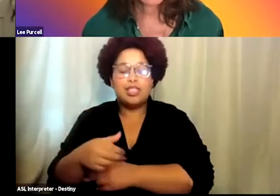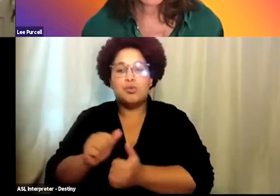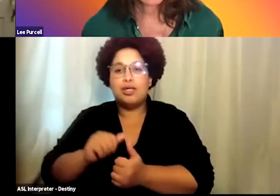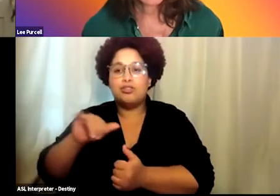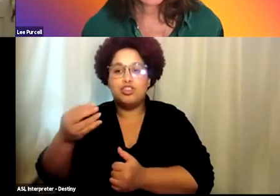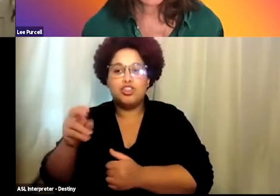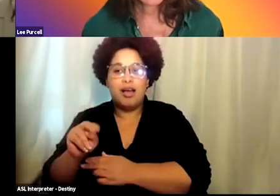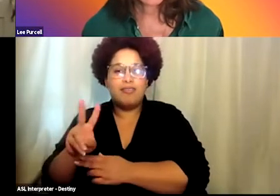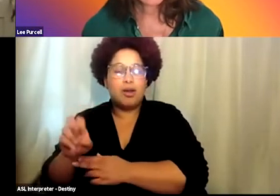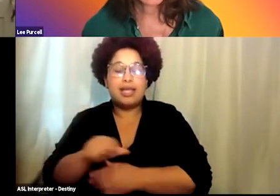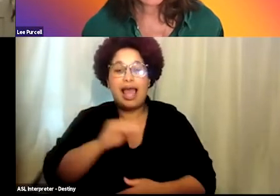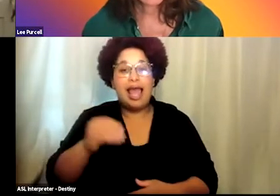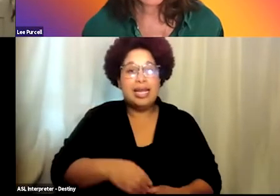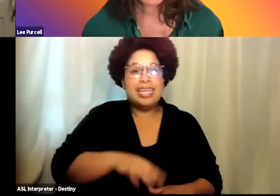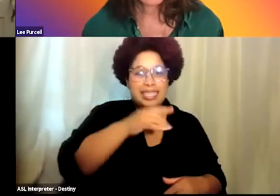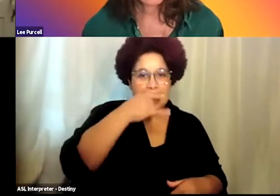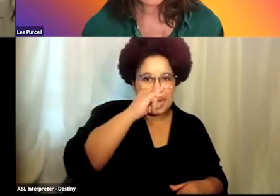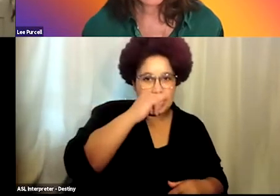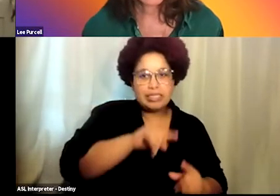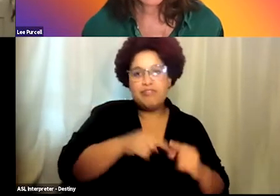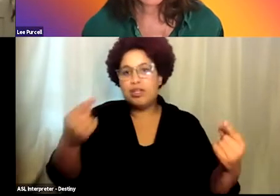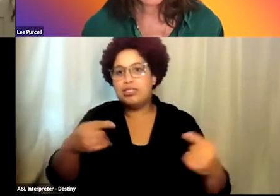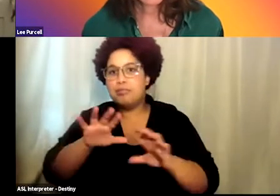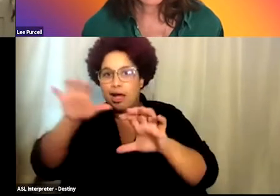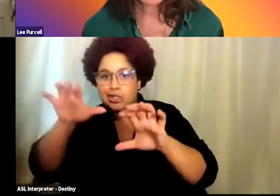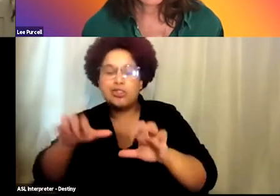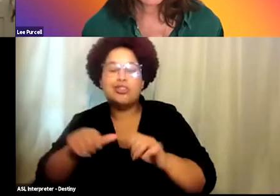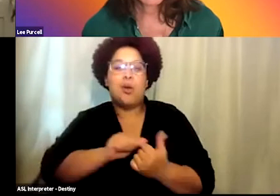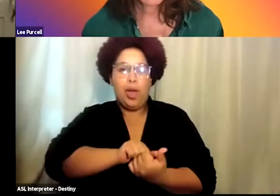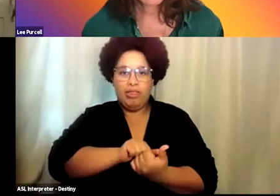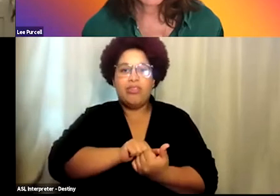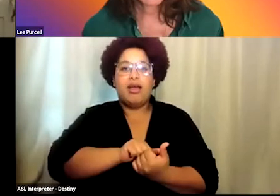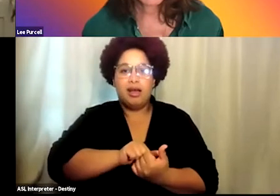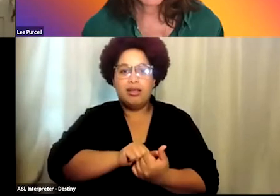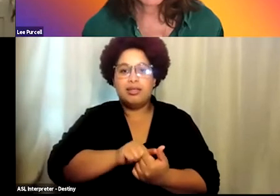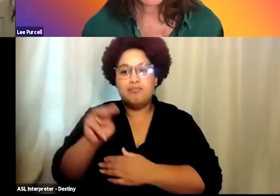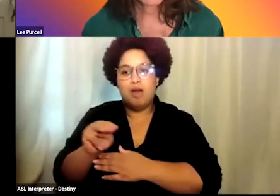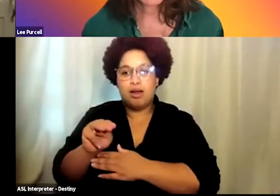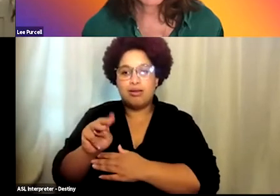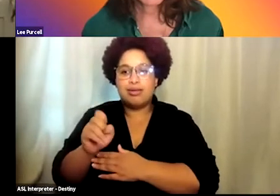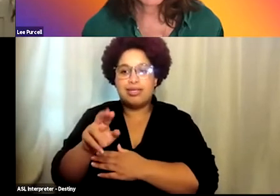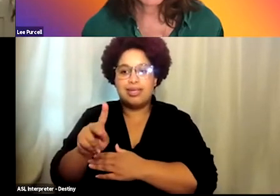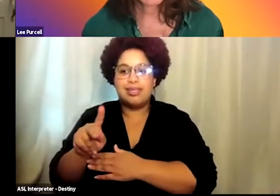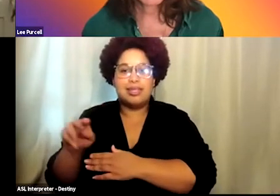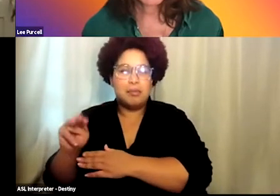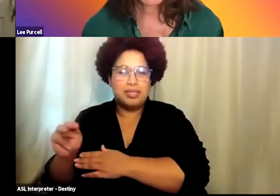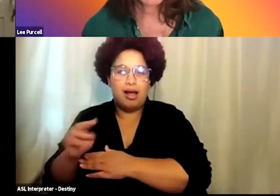feature film Kids vs. Monsters opposite Malcolm McDowell, and in Hallmark's Love at First Glance opposite Amy